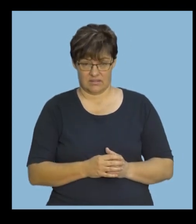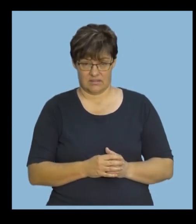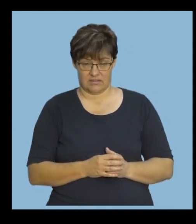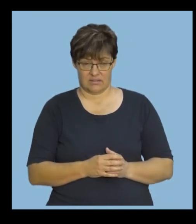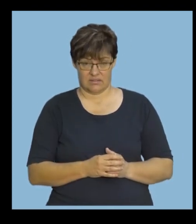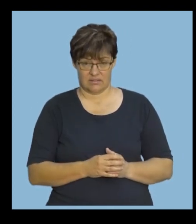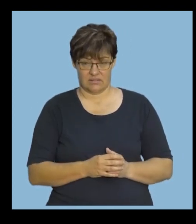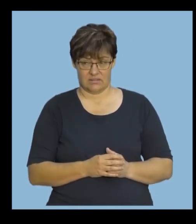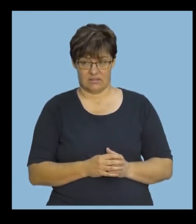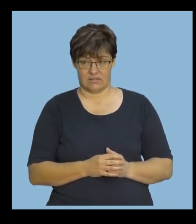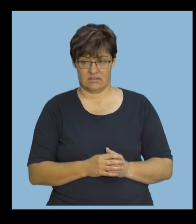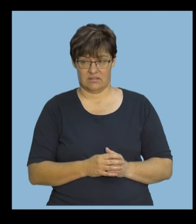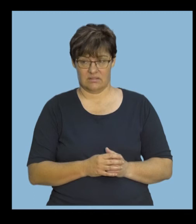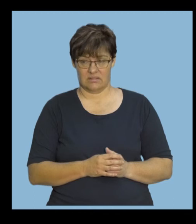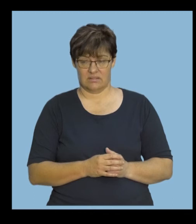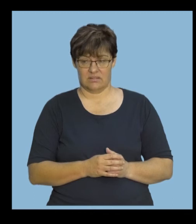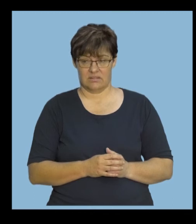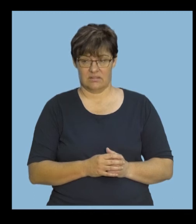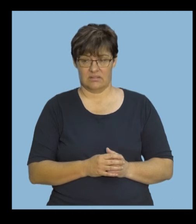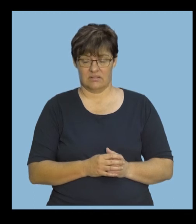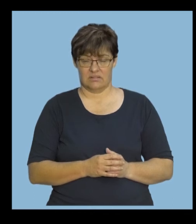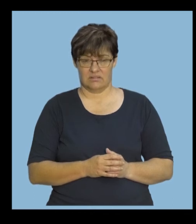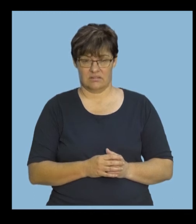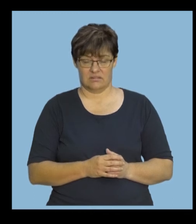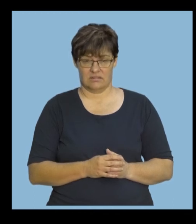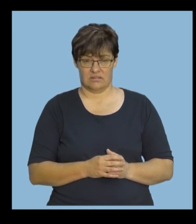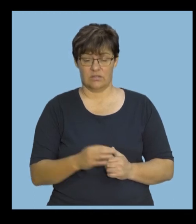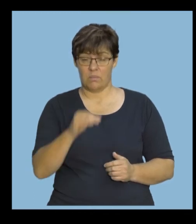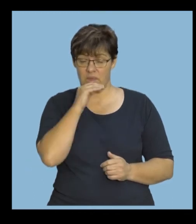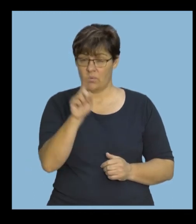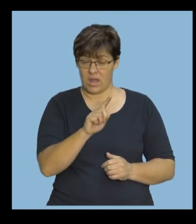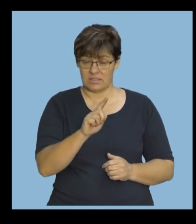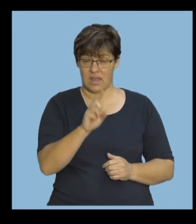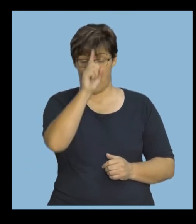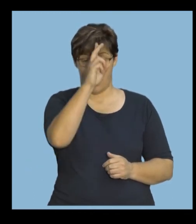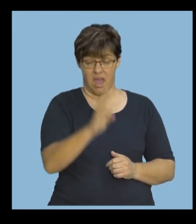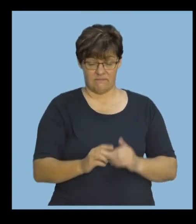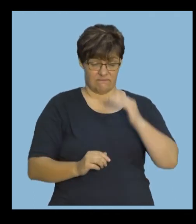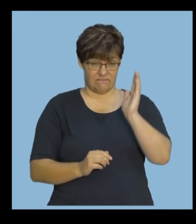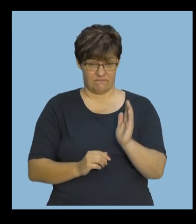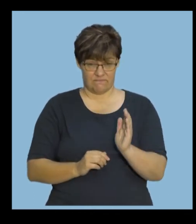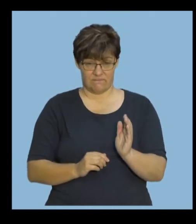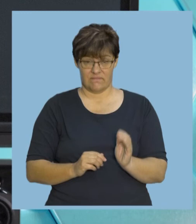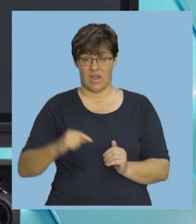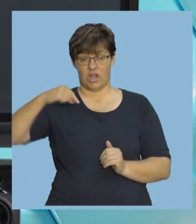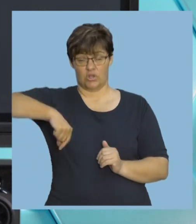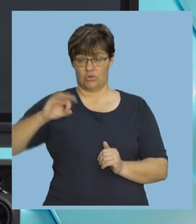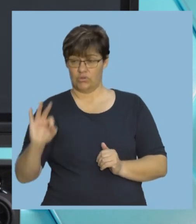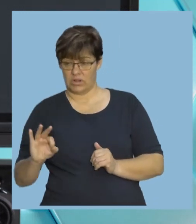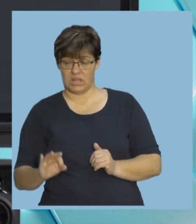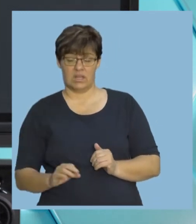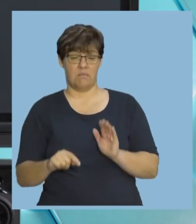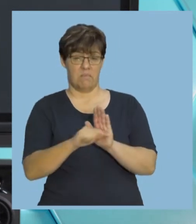half the upper quartile minus the lower quartile. So it's